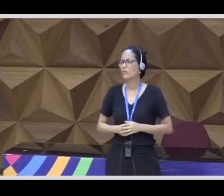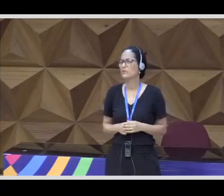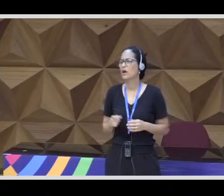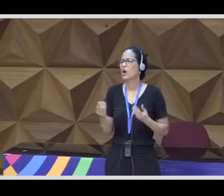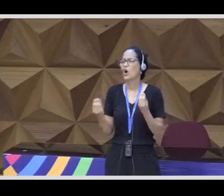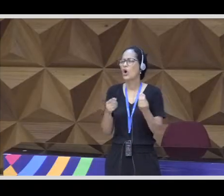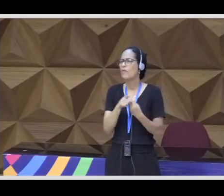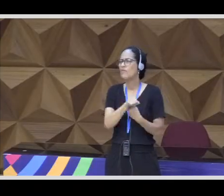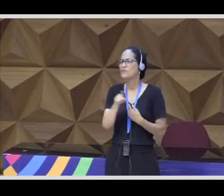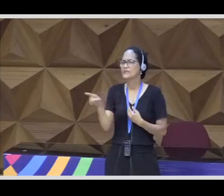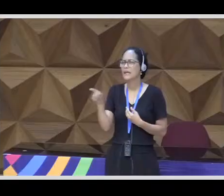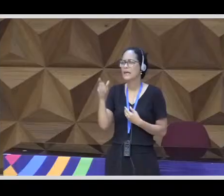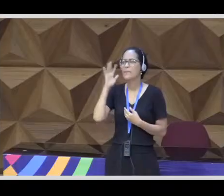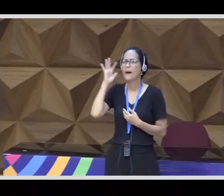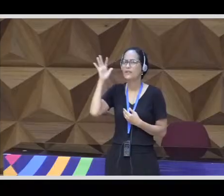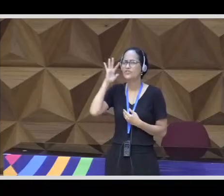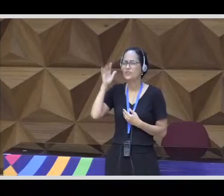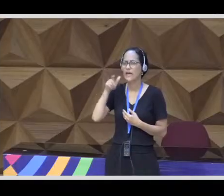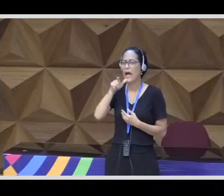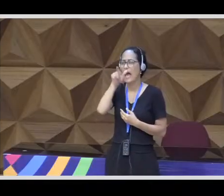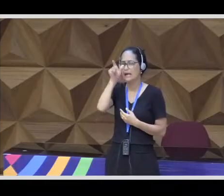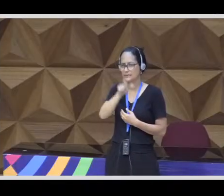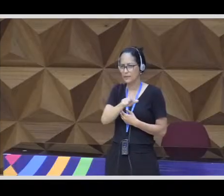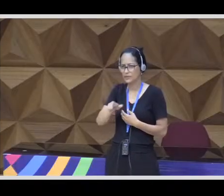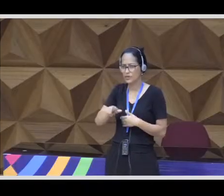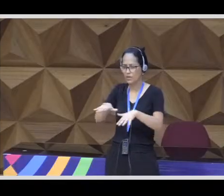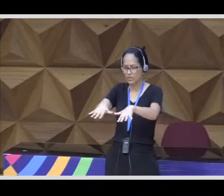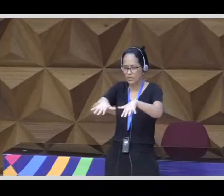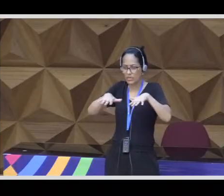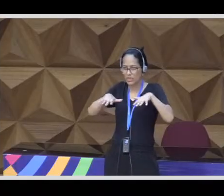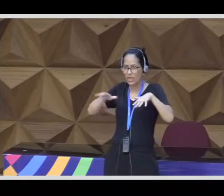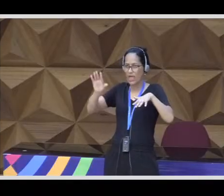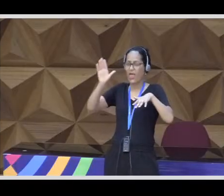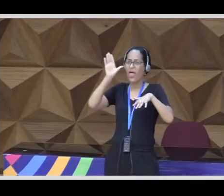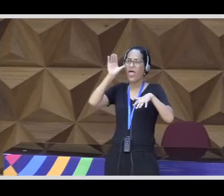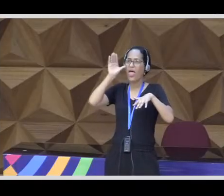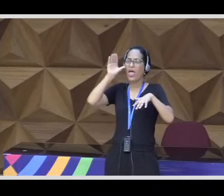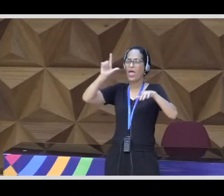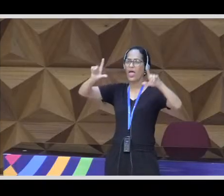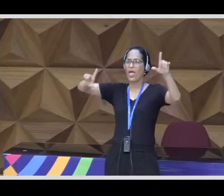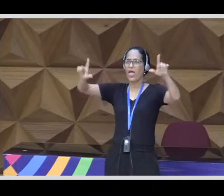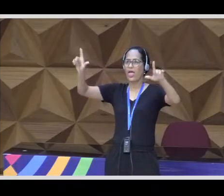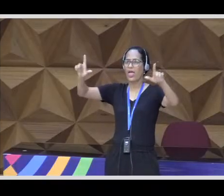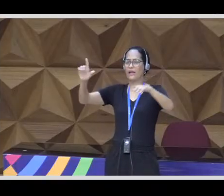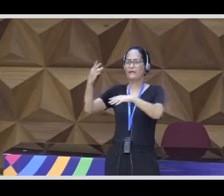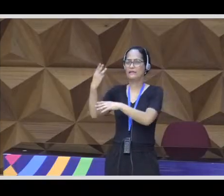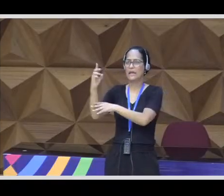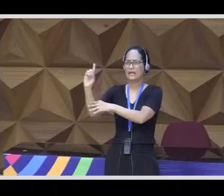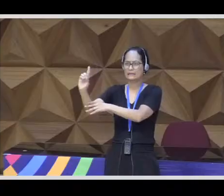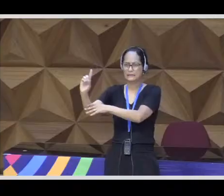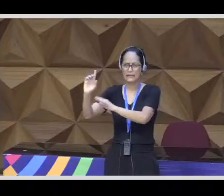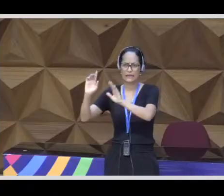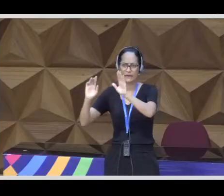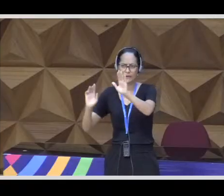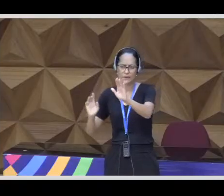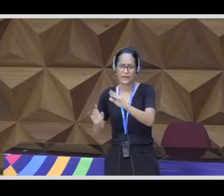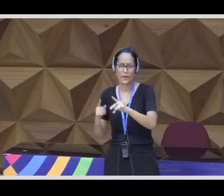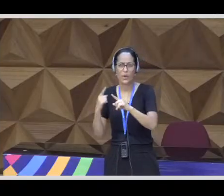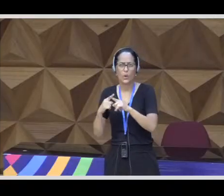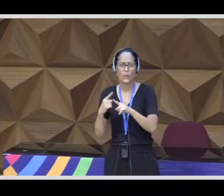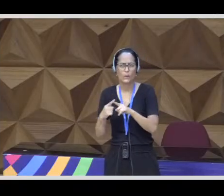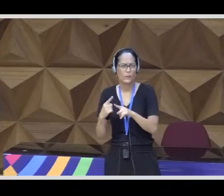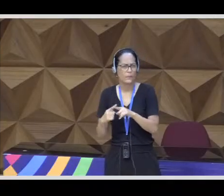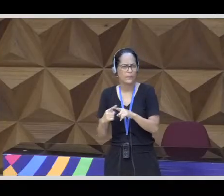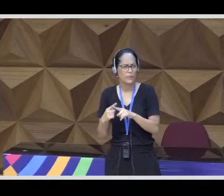3D movies in the cinemas? Because the work might be very relevant, because in cinemas you are sitting next to each other, and sometimes people can